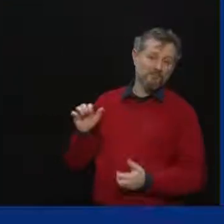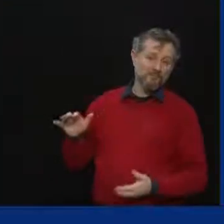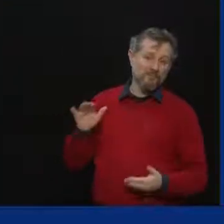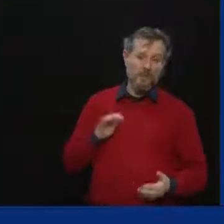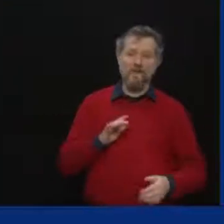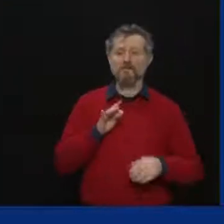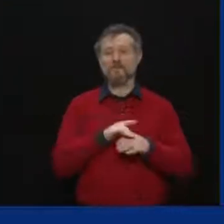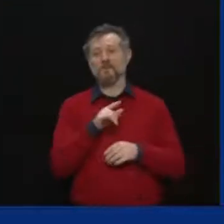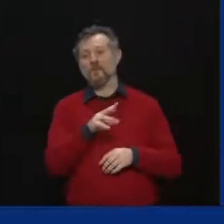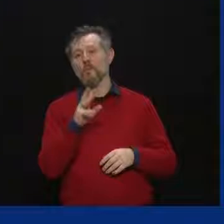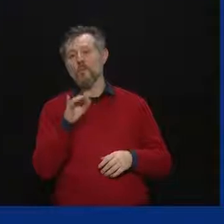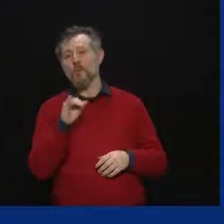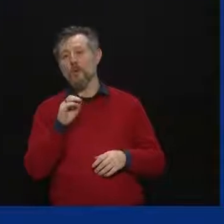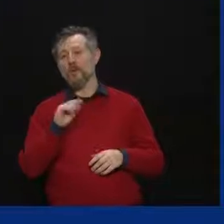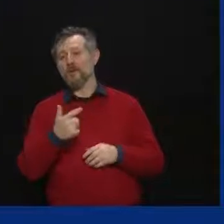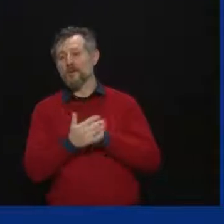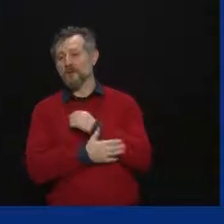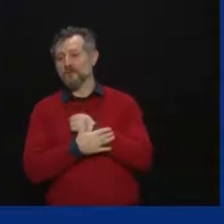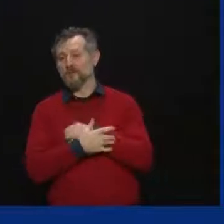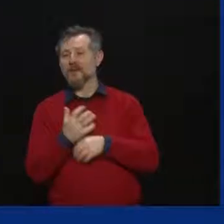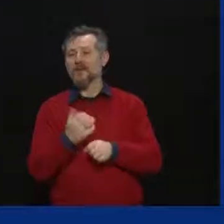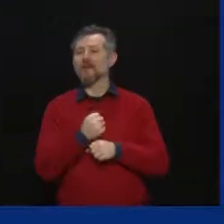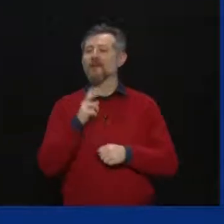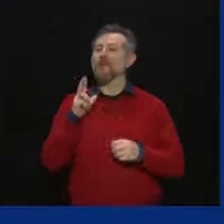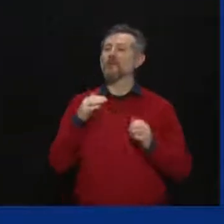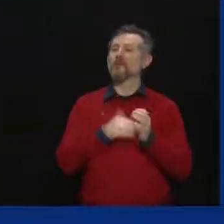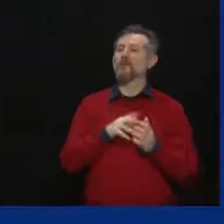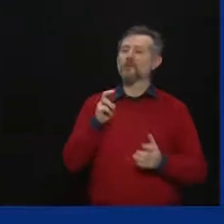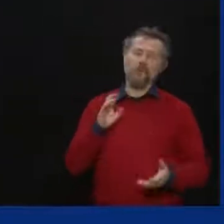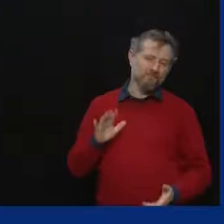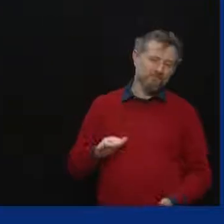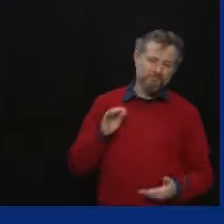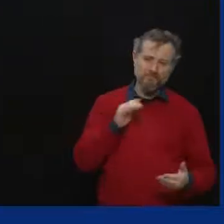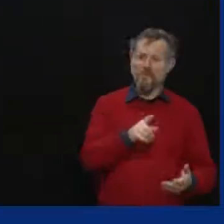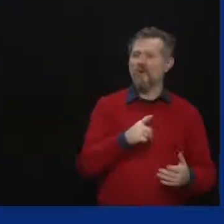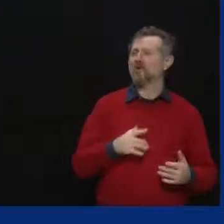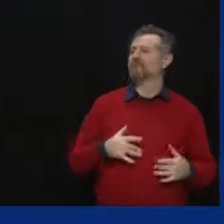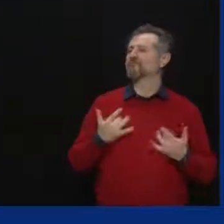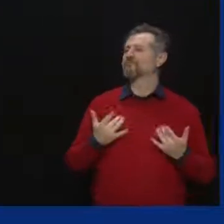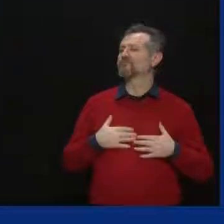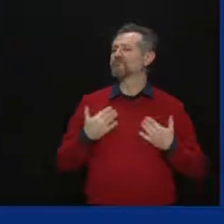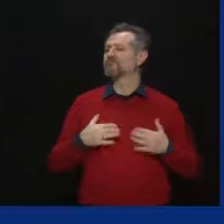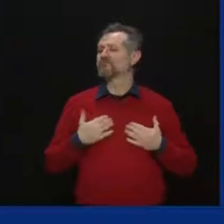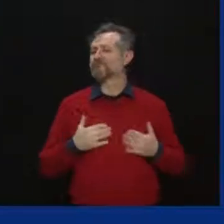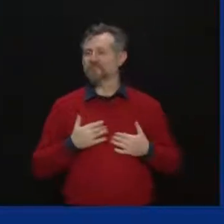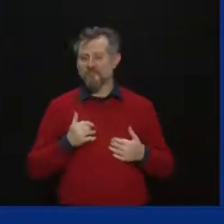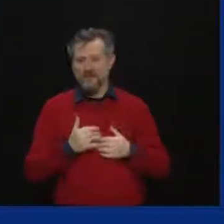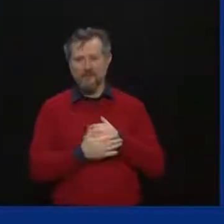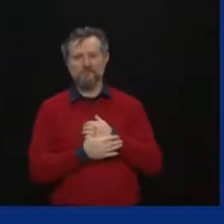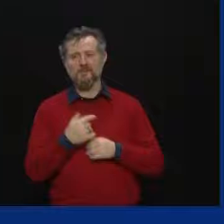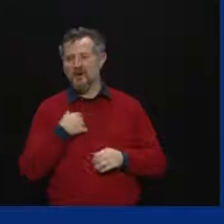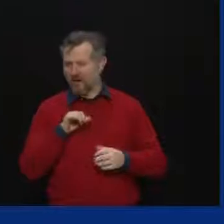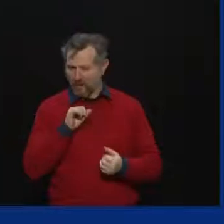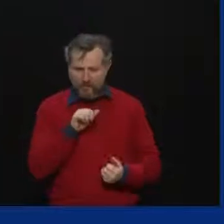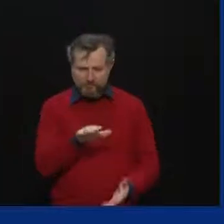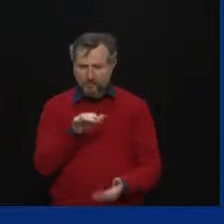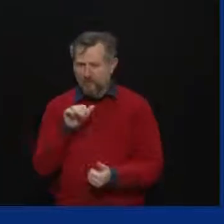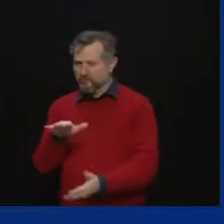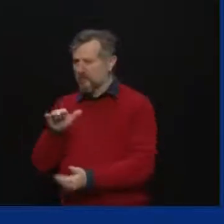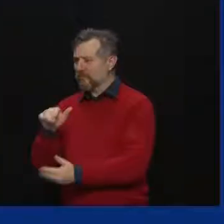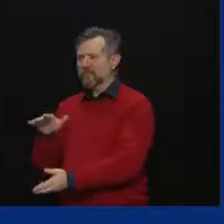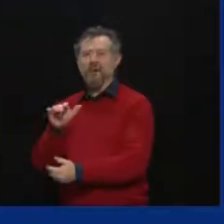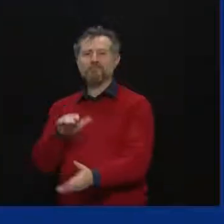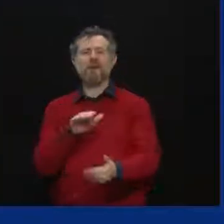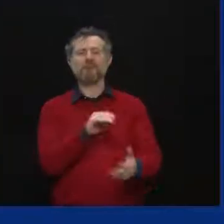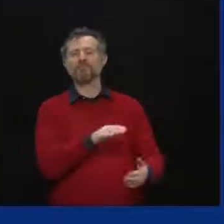and they had just received their 3,200. They were so grateful, so happy. So the counties are starting to see their deliveries come out,